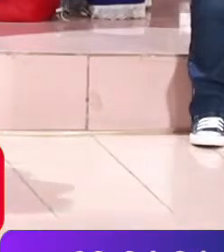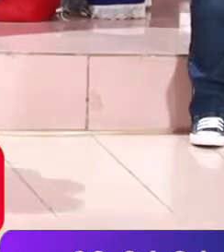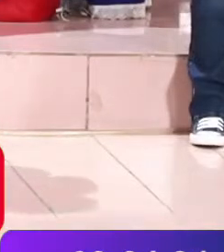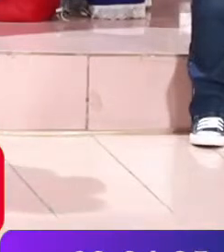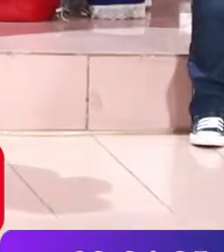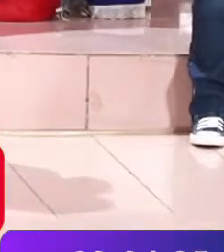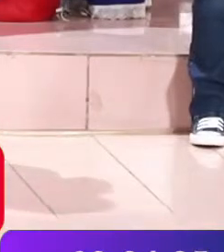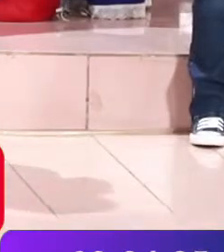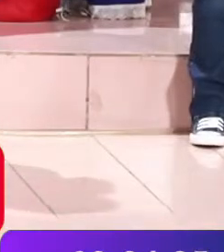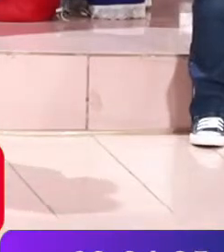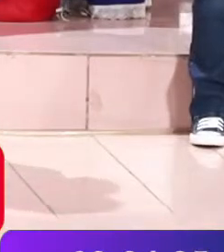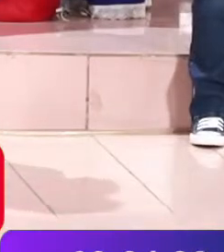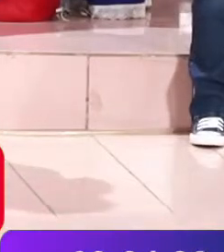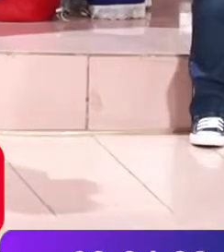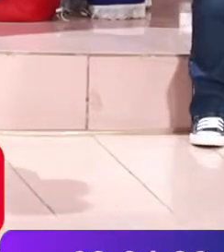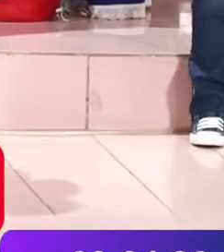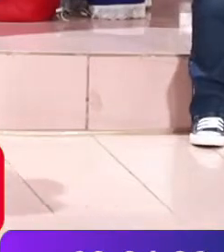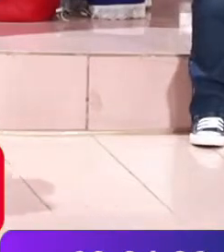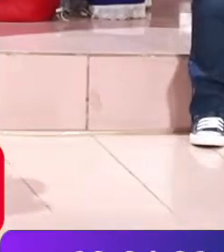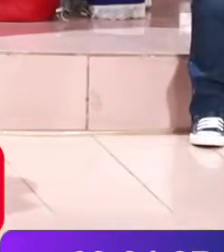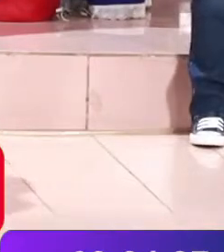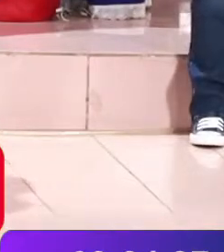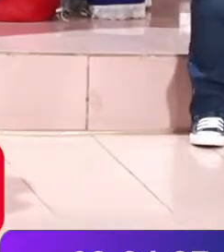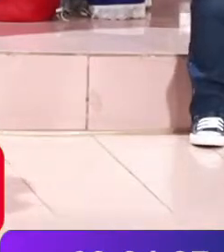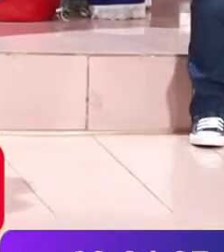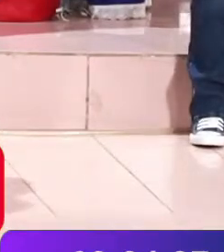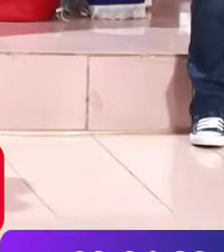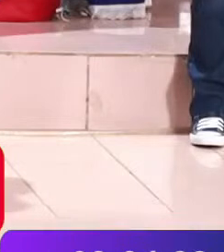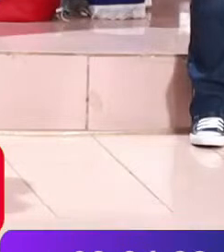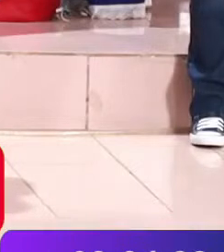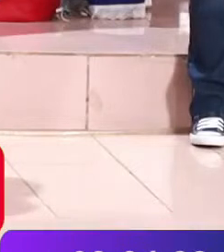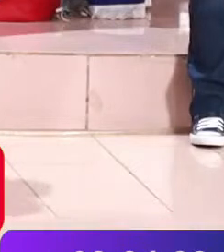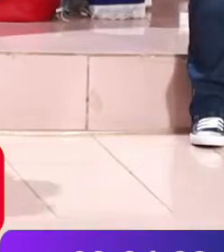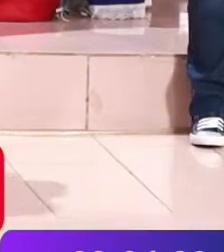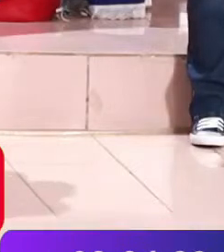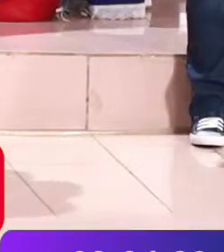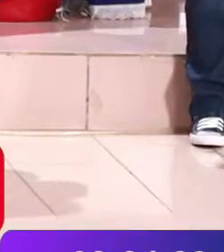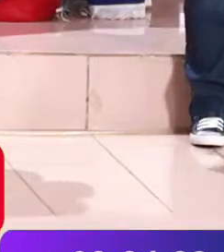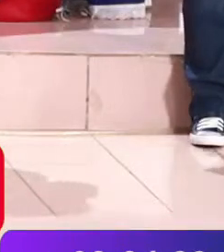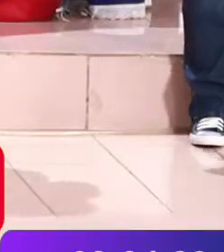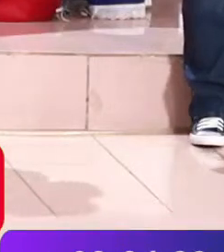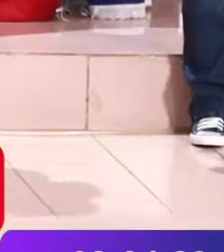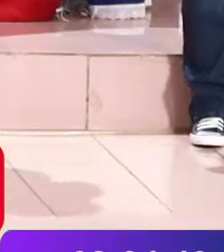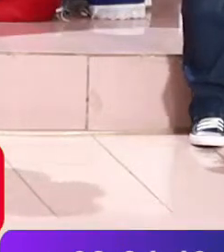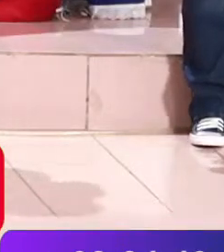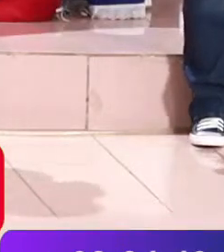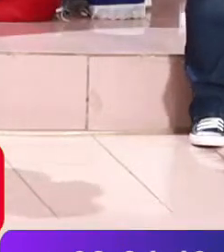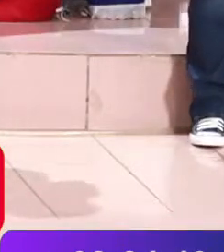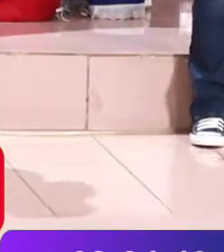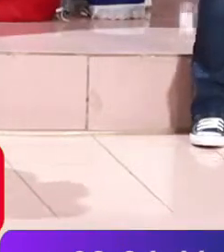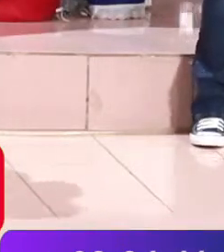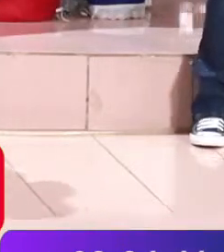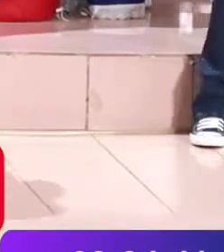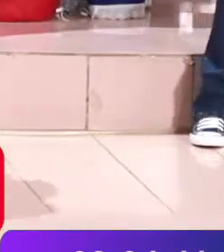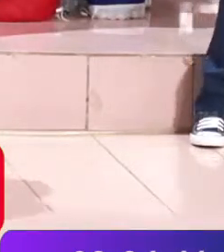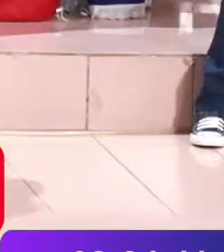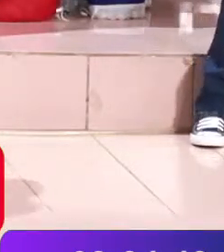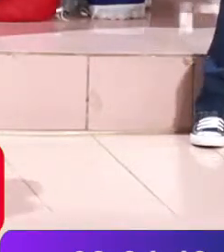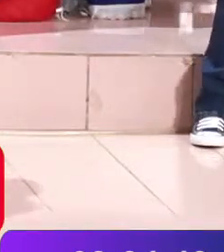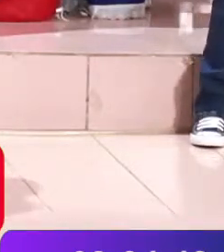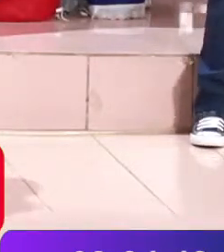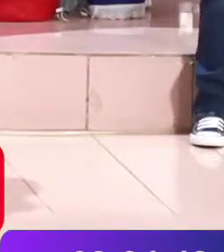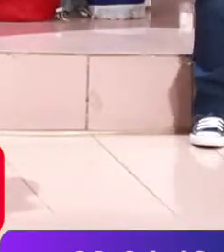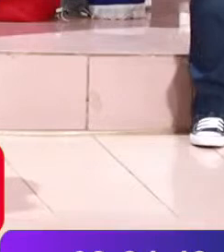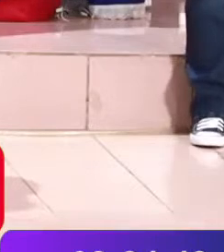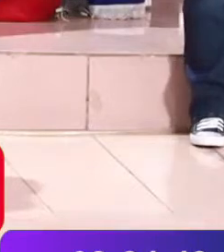O Lord. And every member of the congregation, O God, we pray, Father, the Lord, we shall be faithful, that we shall be